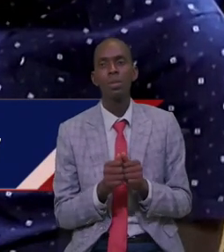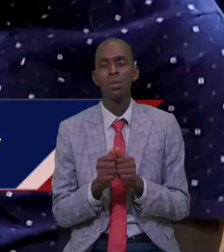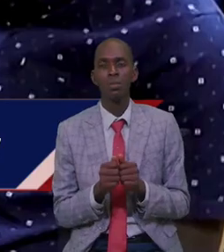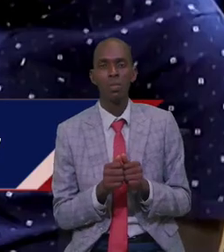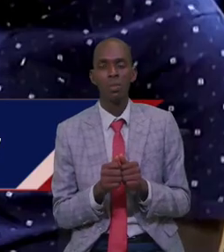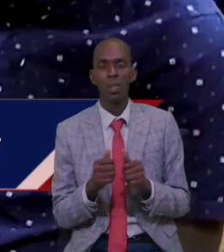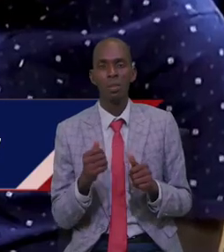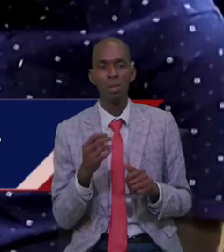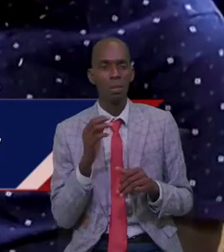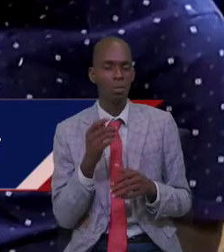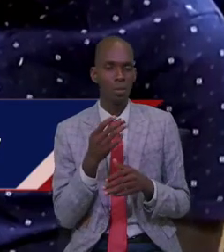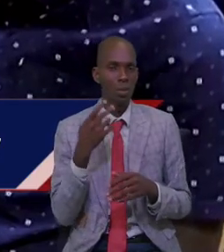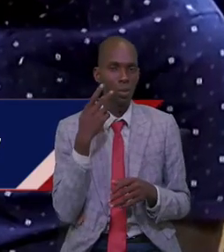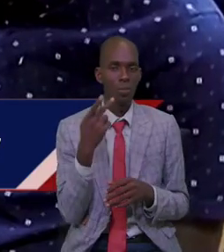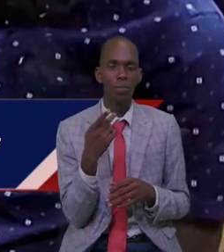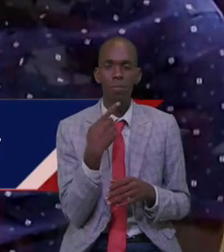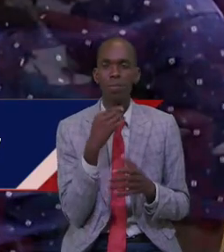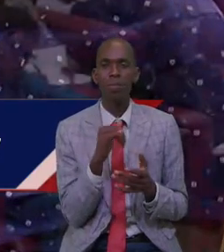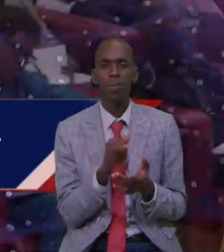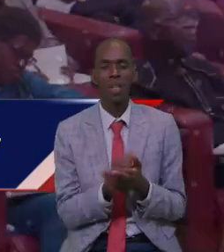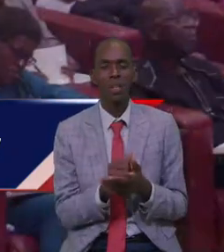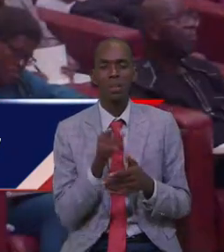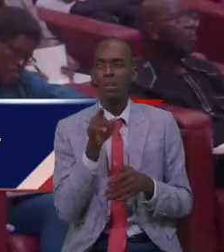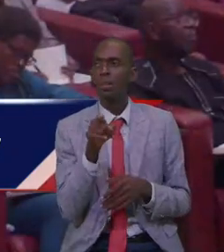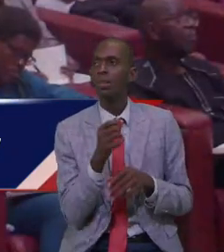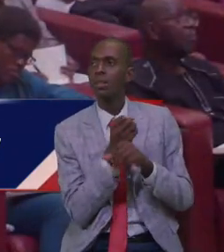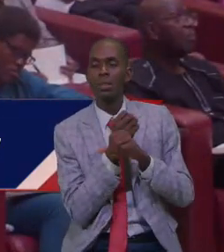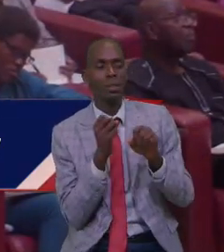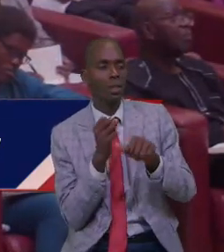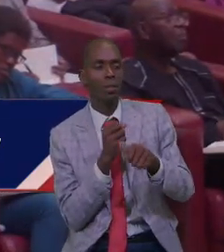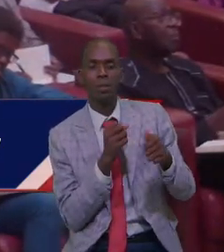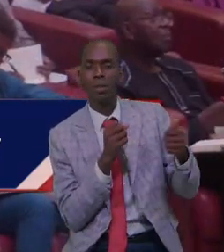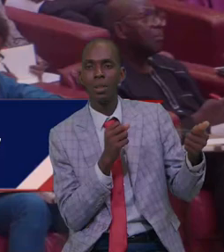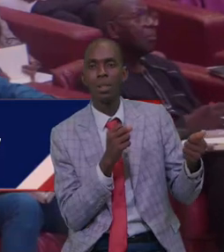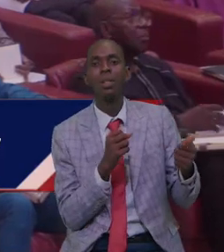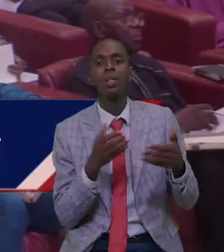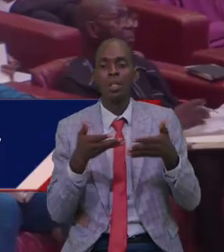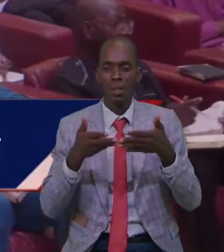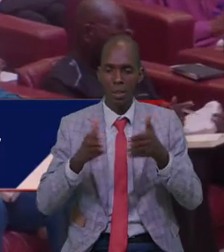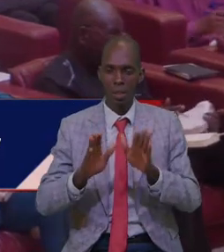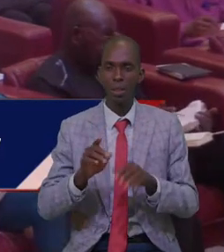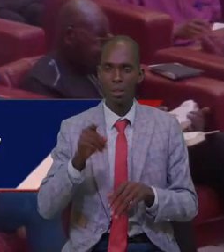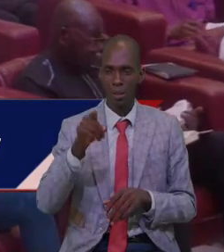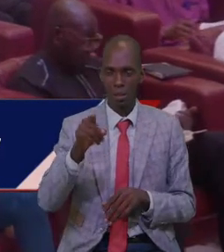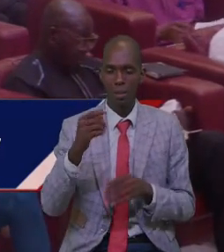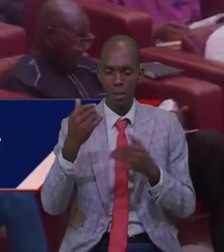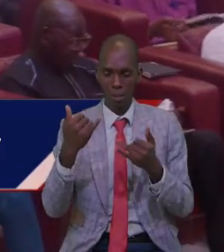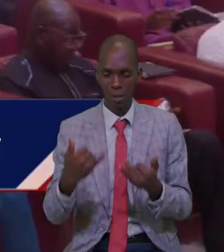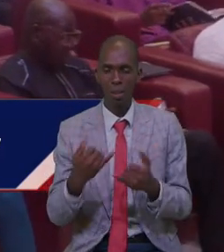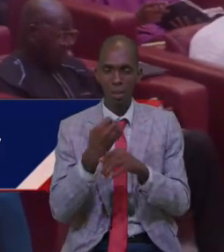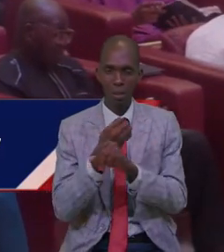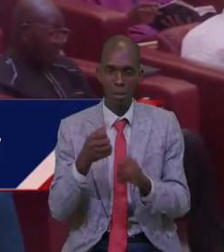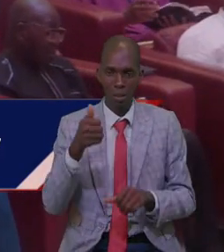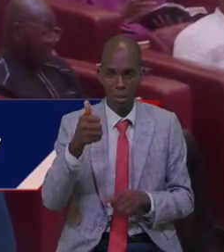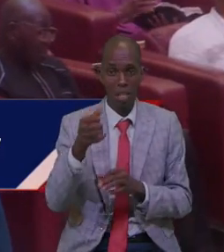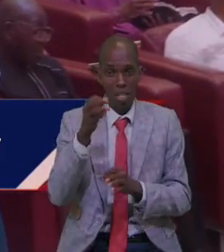him, saying, he saved others, and let him now save himself,